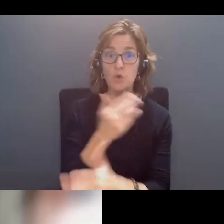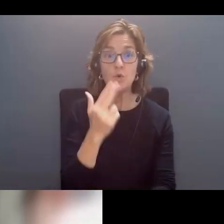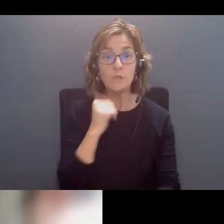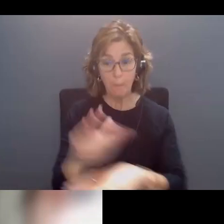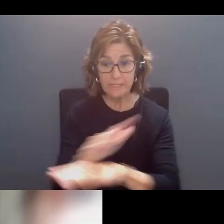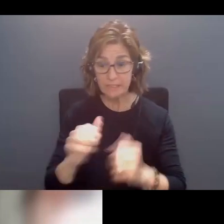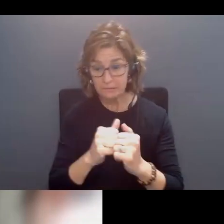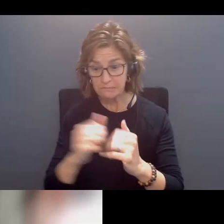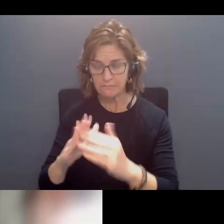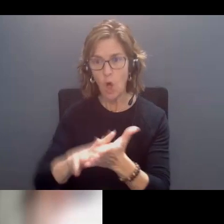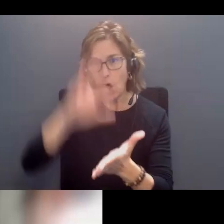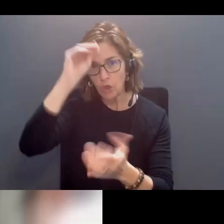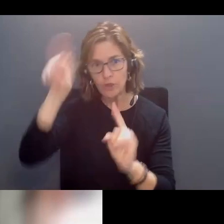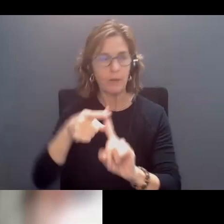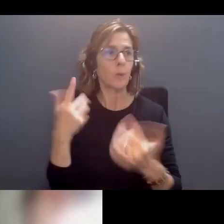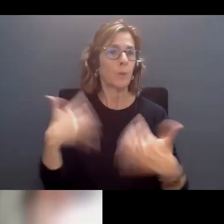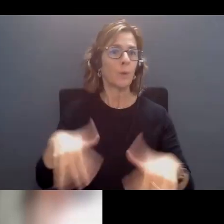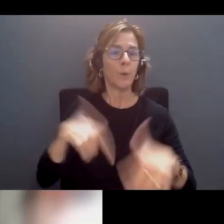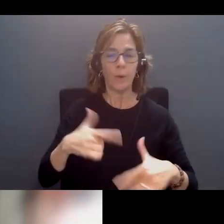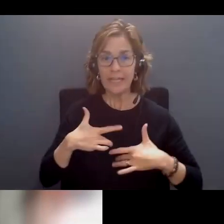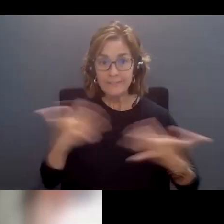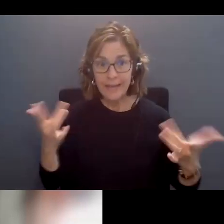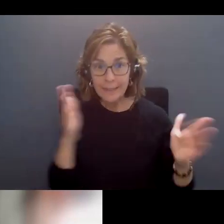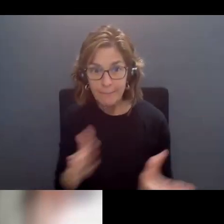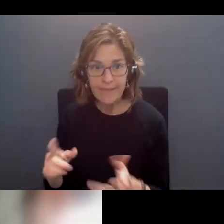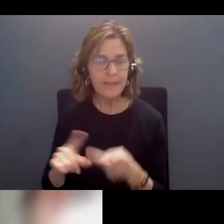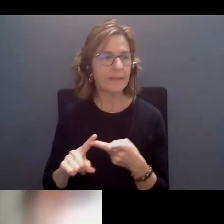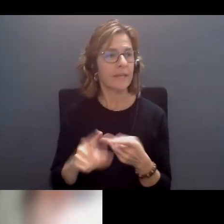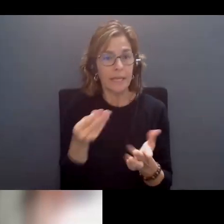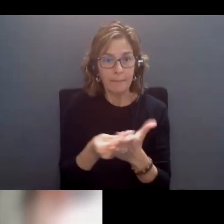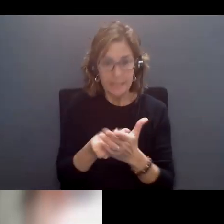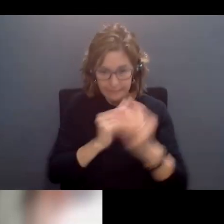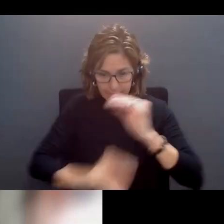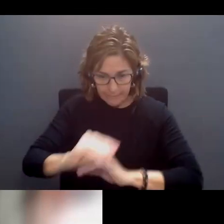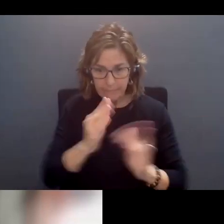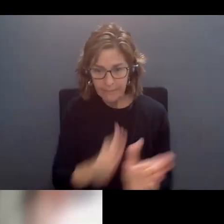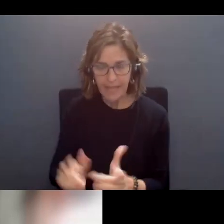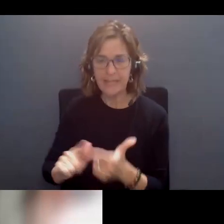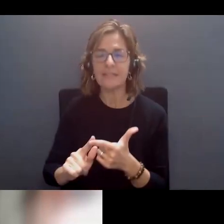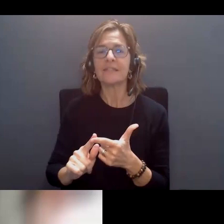planning, financial planning, you know, lots of really important skill sets. Of all of those, is there one